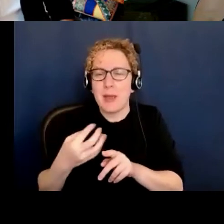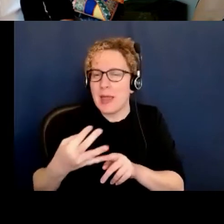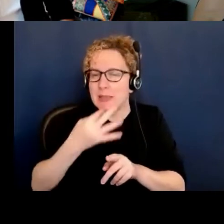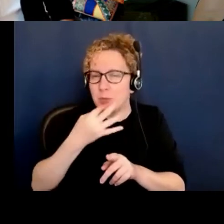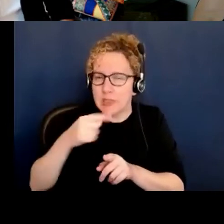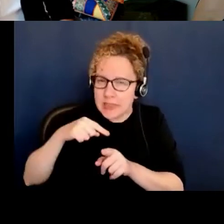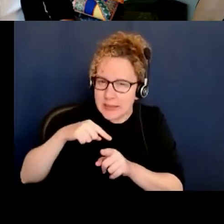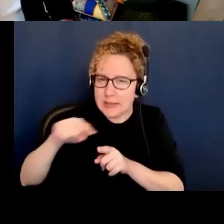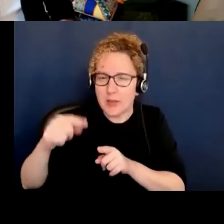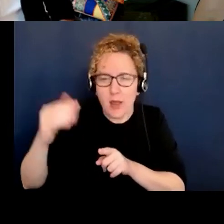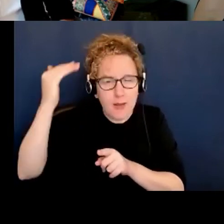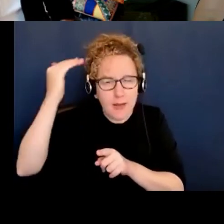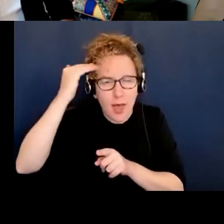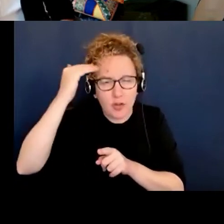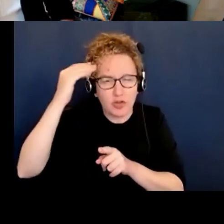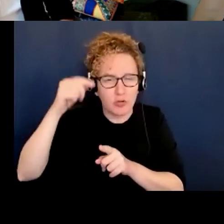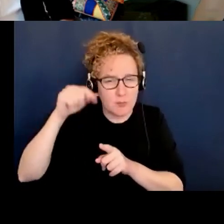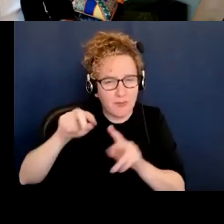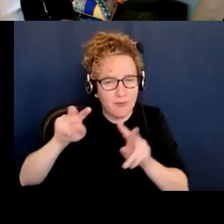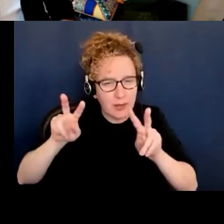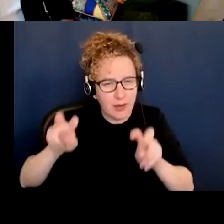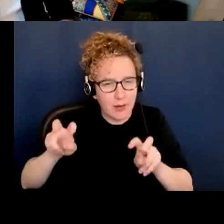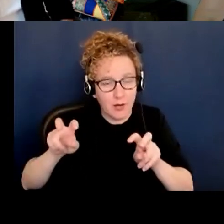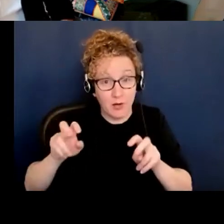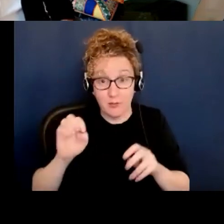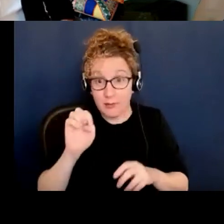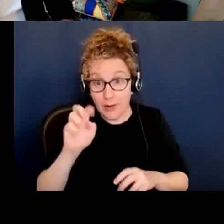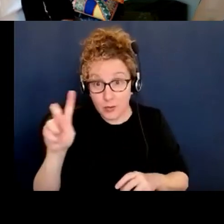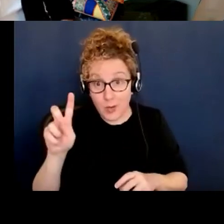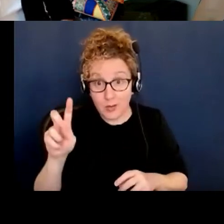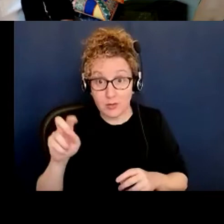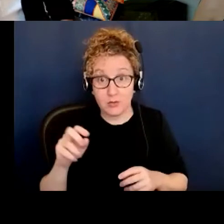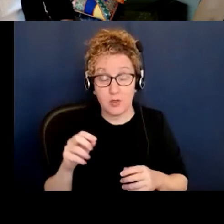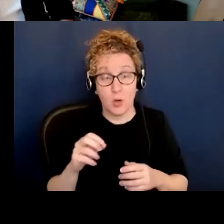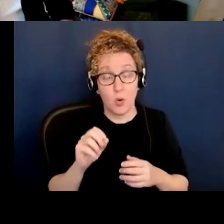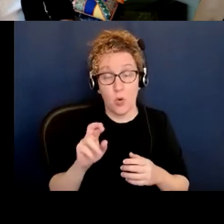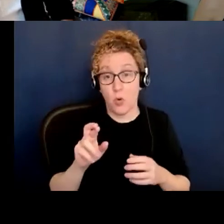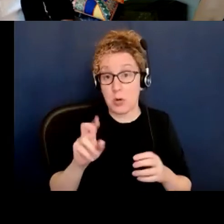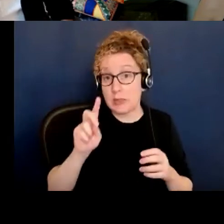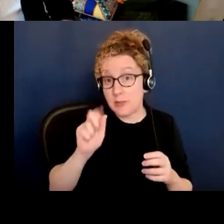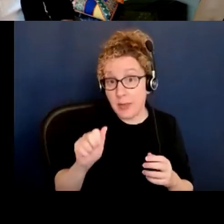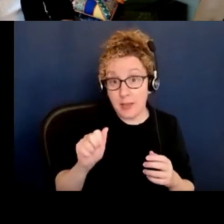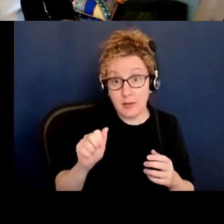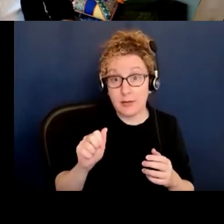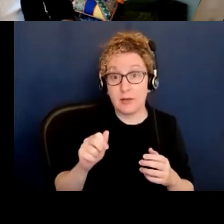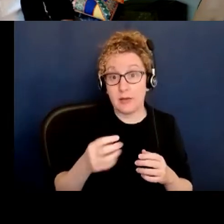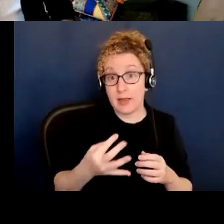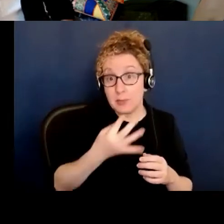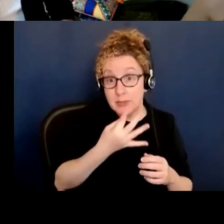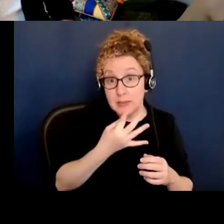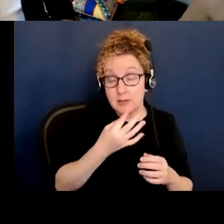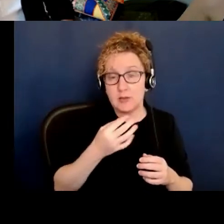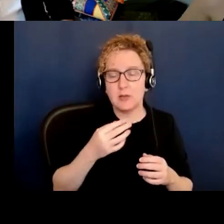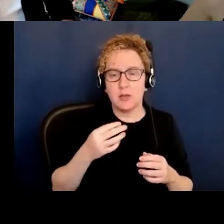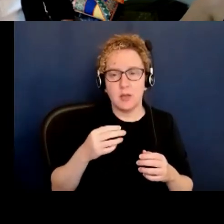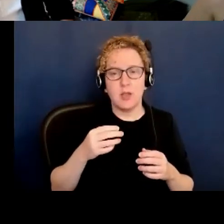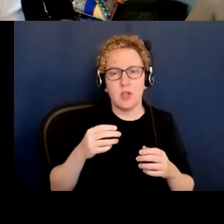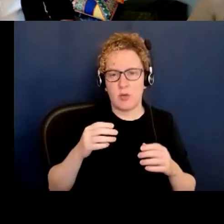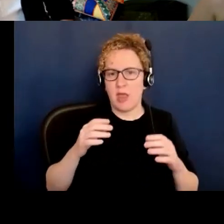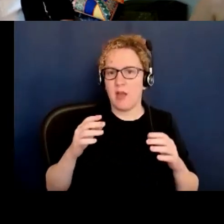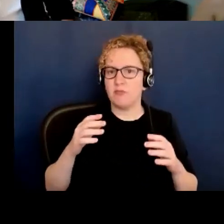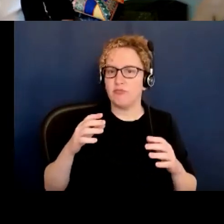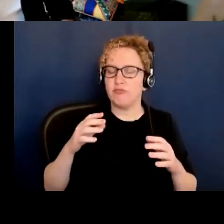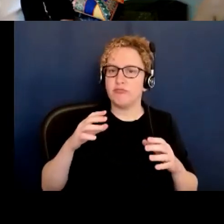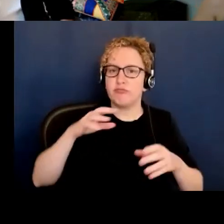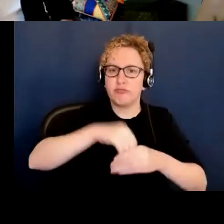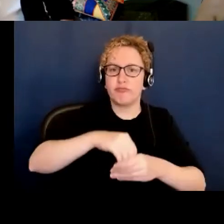too. Interestingly, I didn't realize it so much, but as I've learned more about all the opportunities out there, disability is one